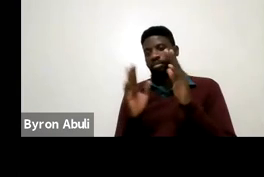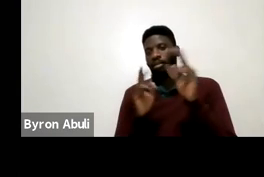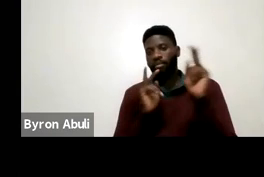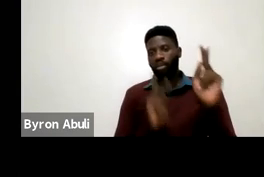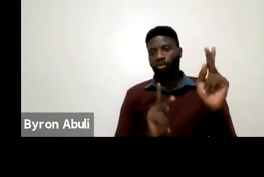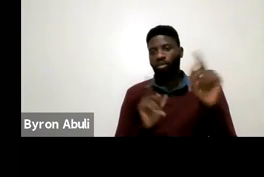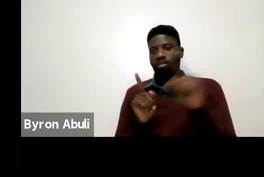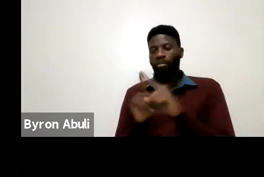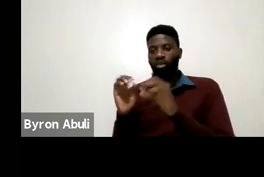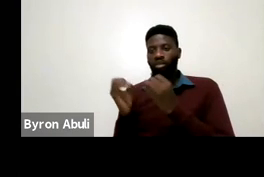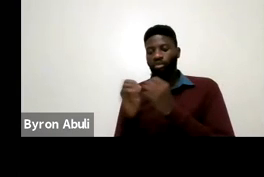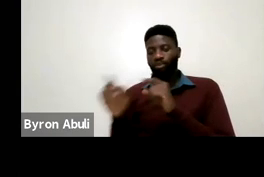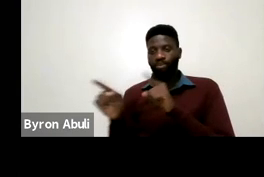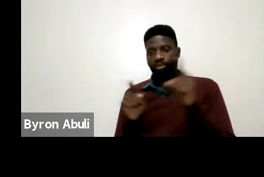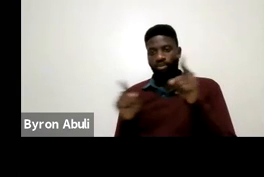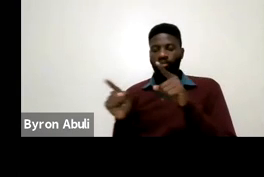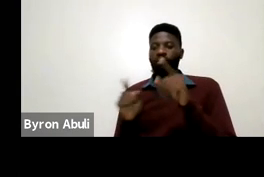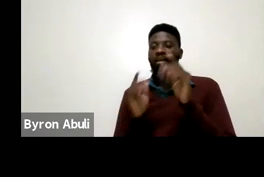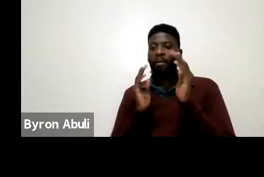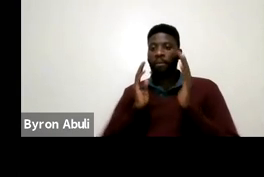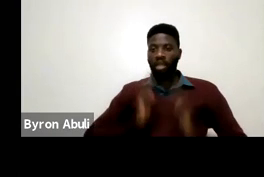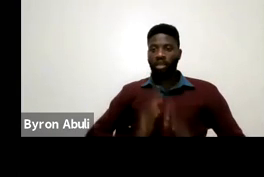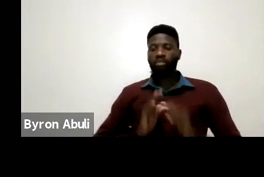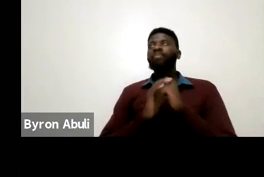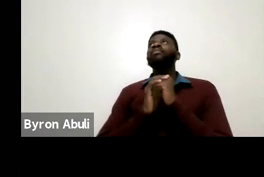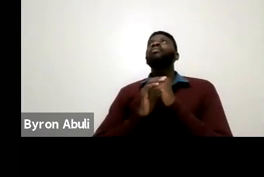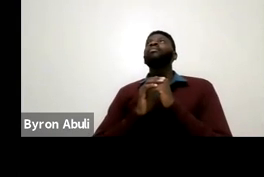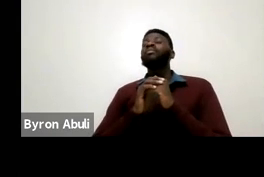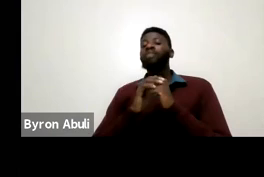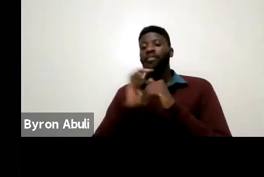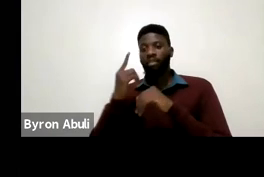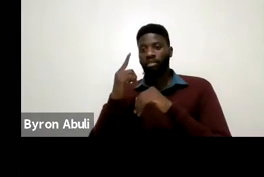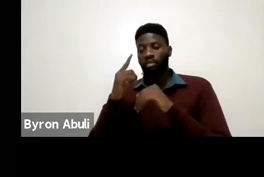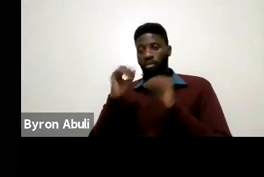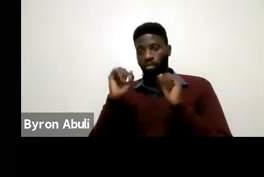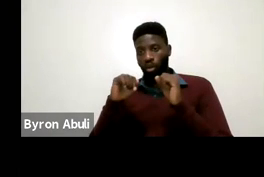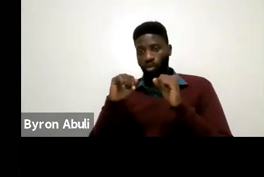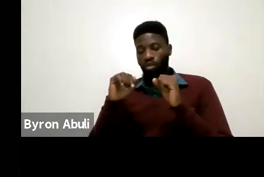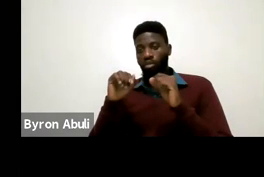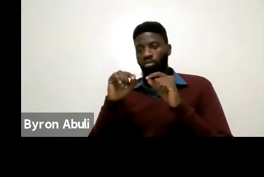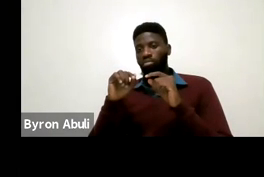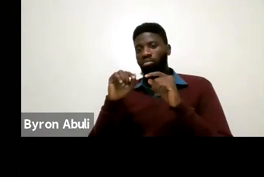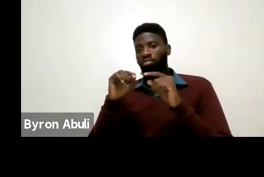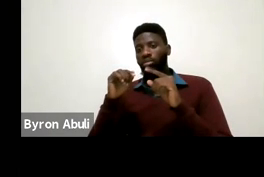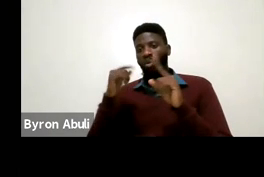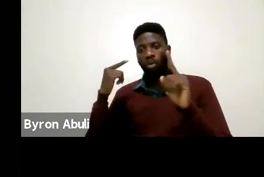level. Now, from a personal level, the first question, is it possible that you will have too many goals?